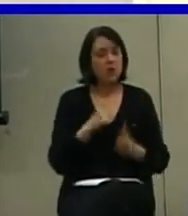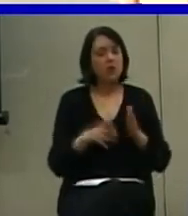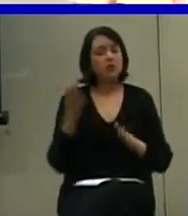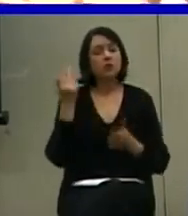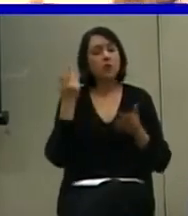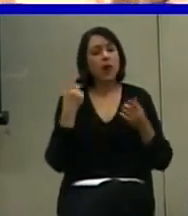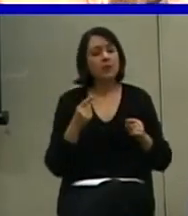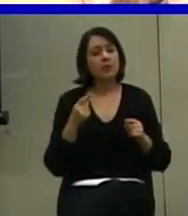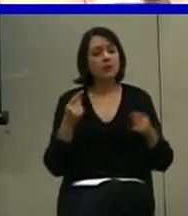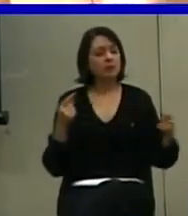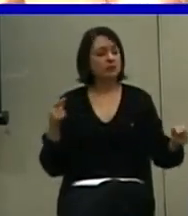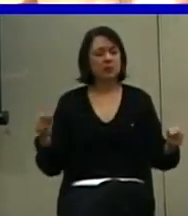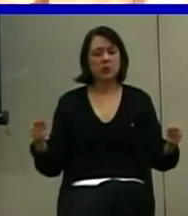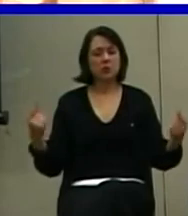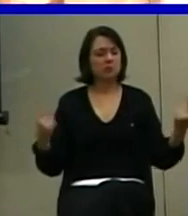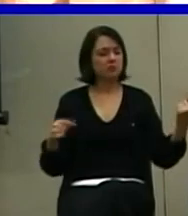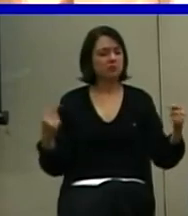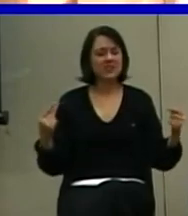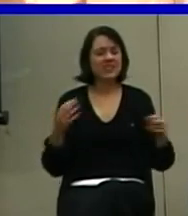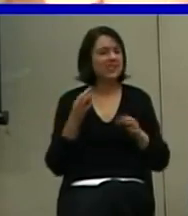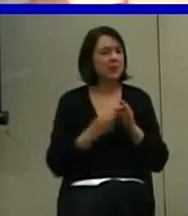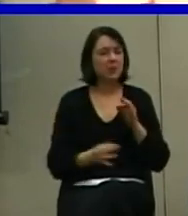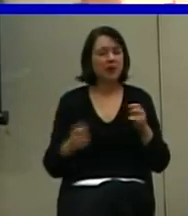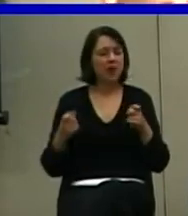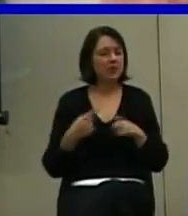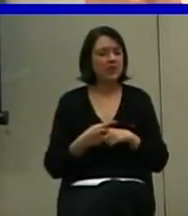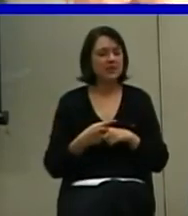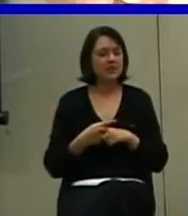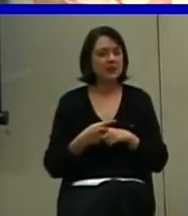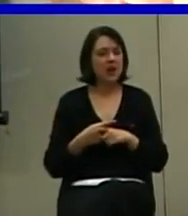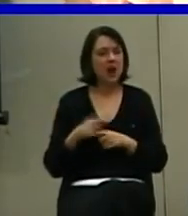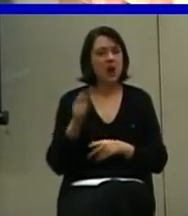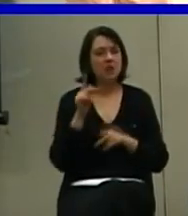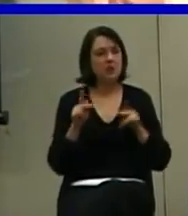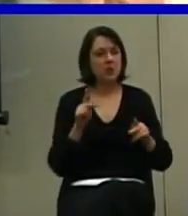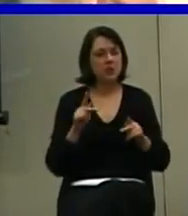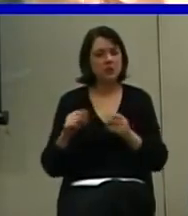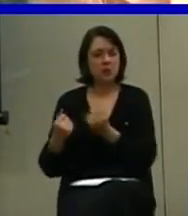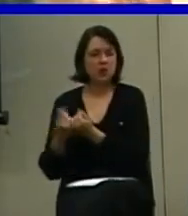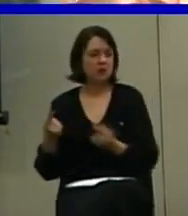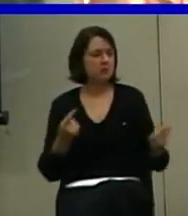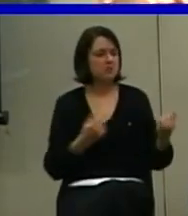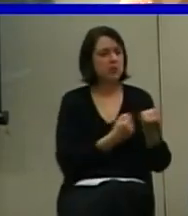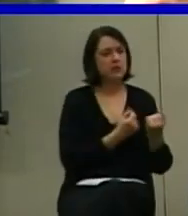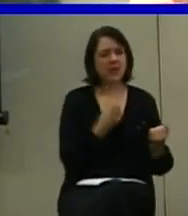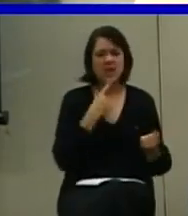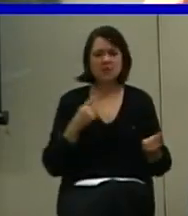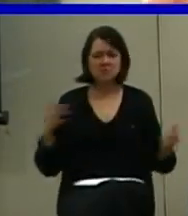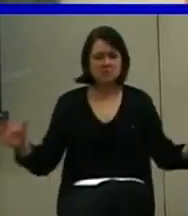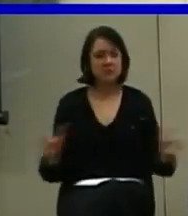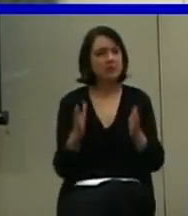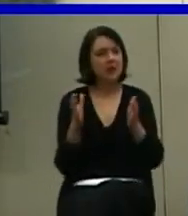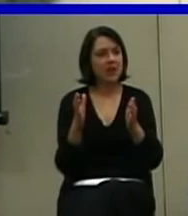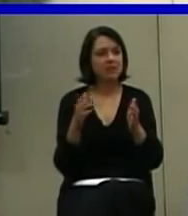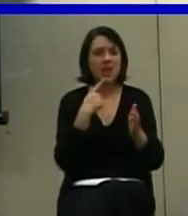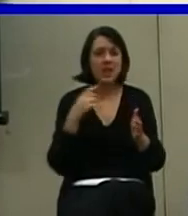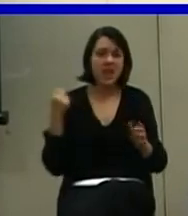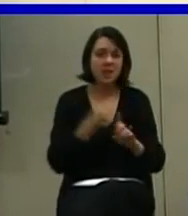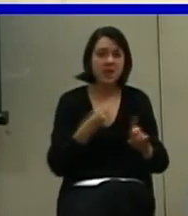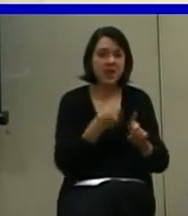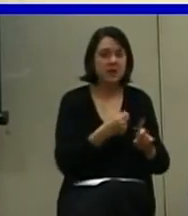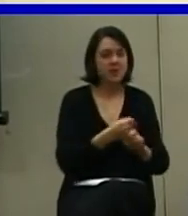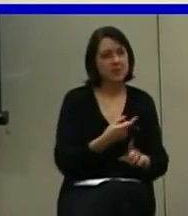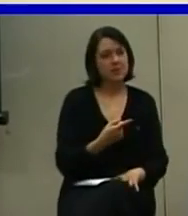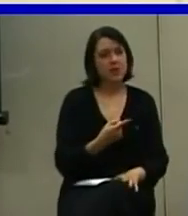these two would have some simple little conflict and everybody else would take sides and say, hit him, and push them together. Once we got